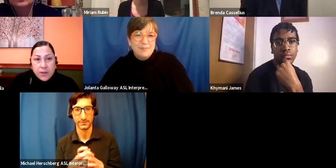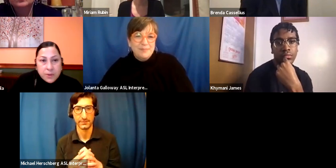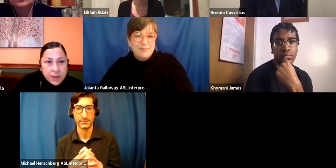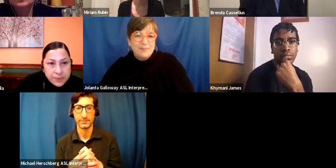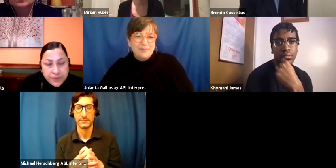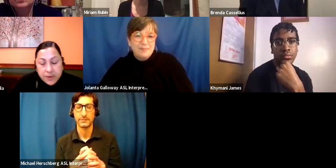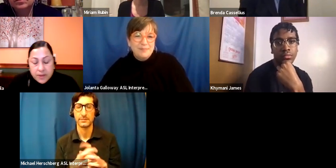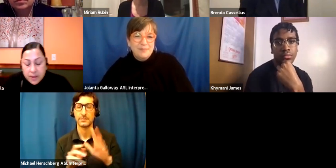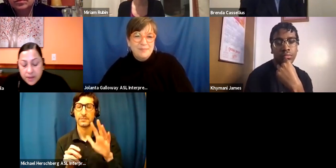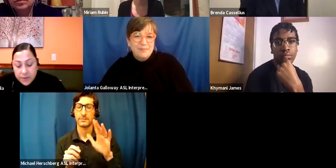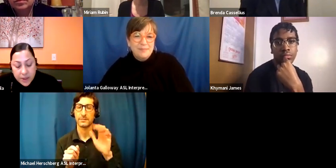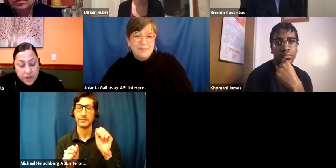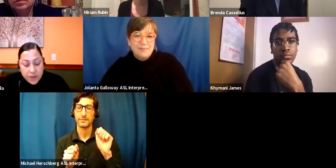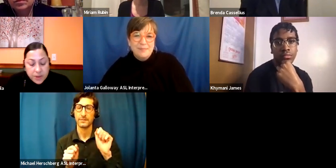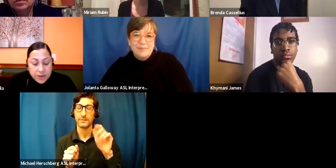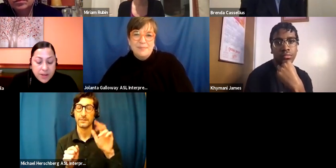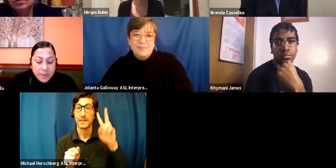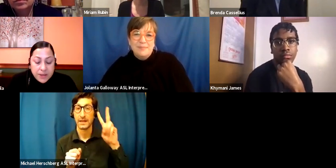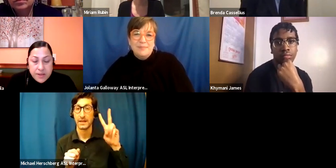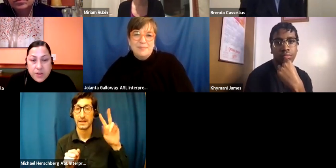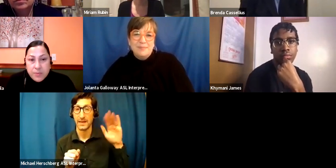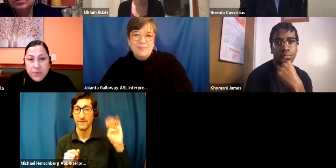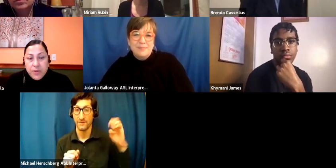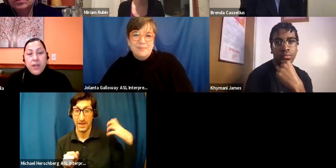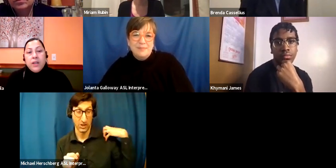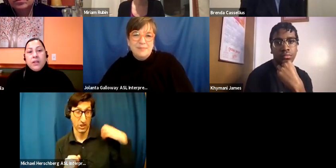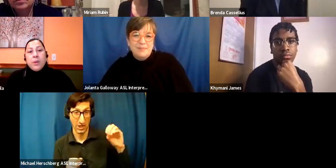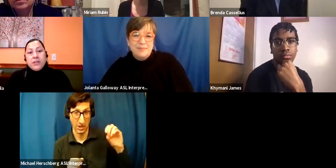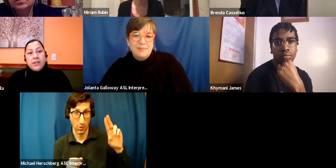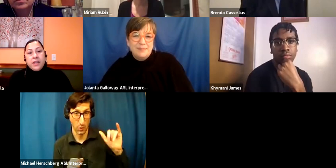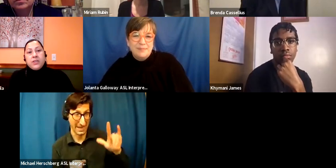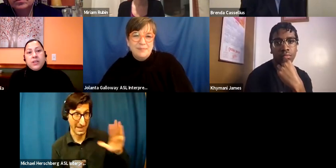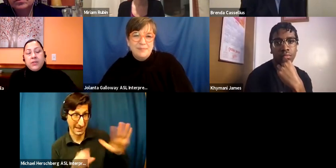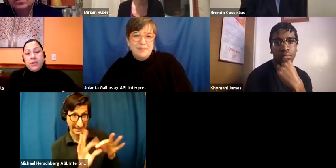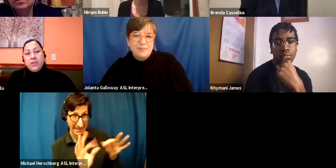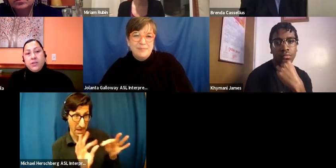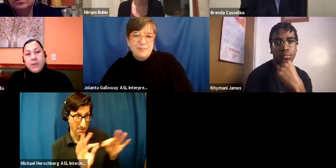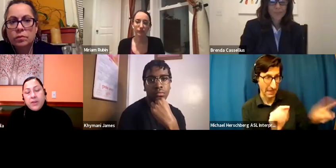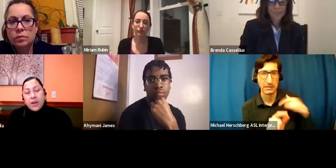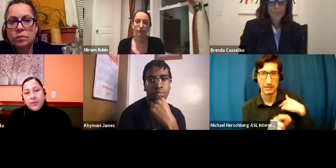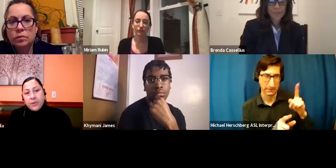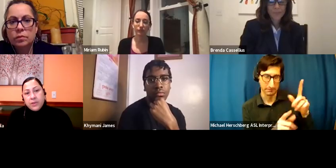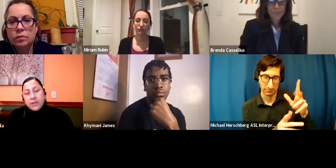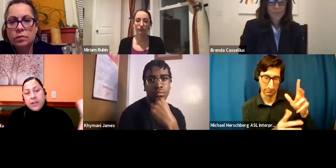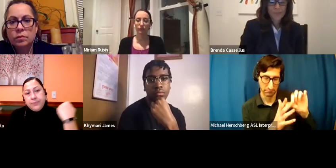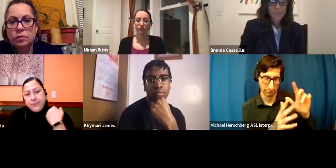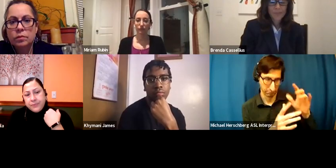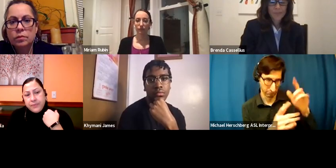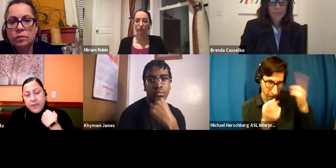I echo Vice Chair O'Neill's comments in terms of the presentation and really just being